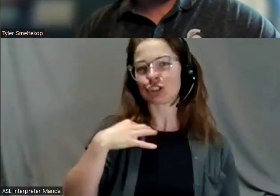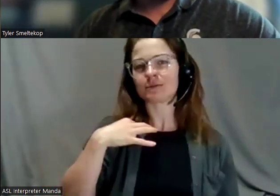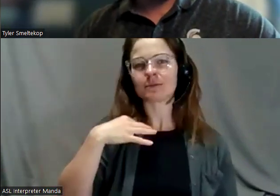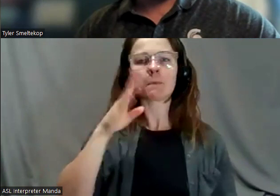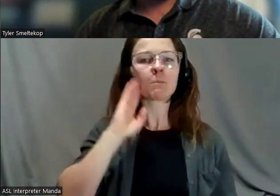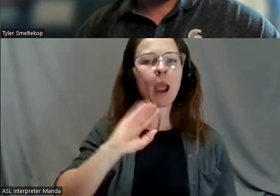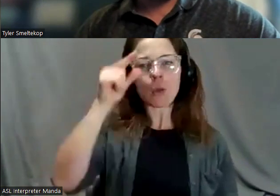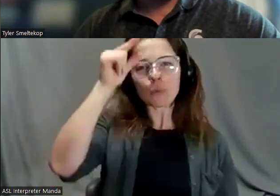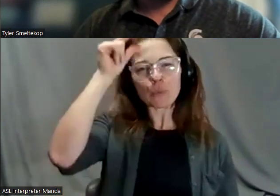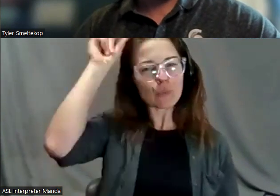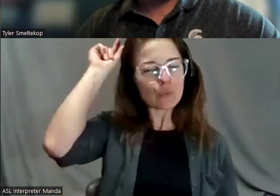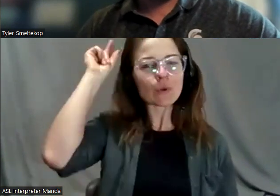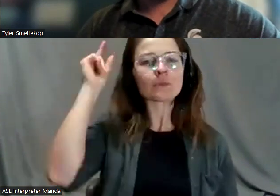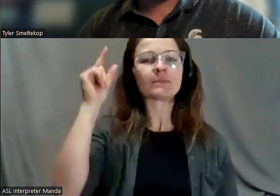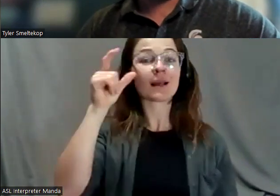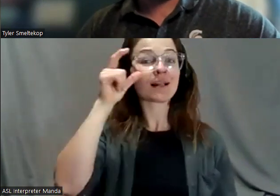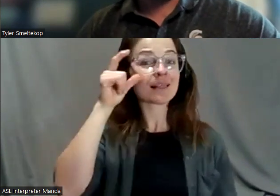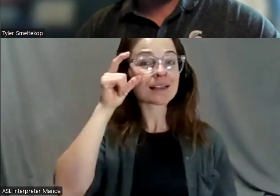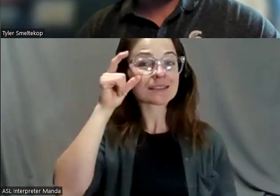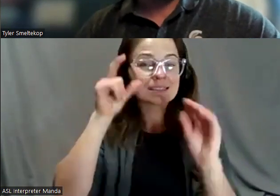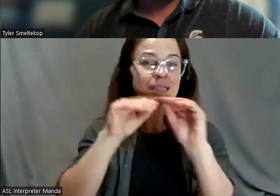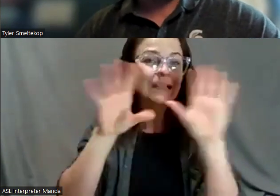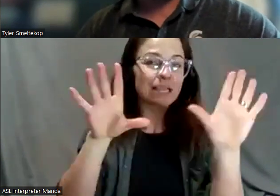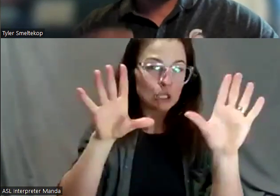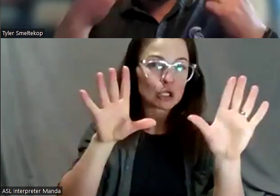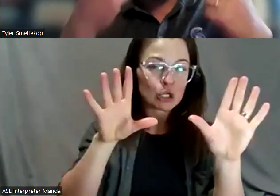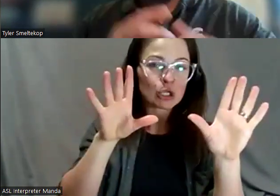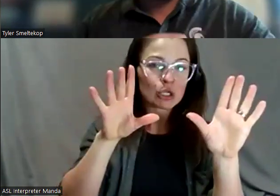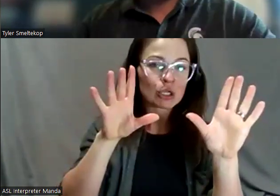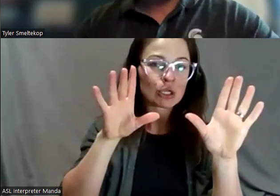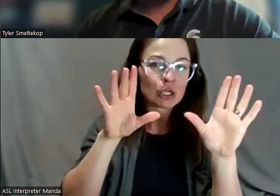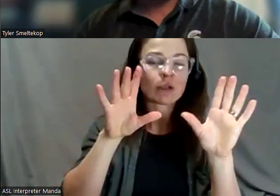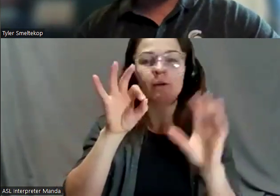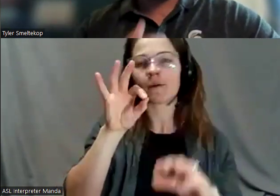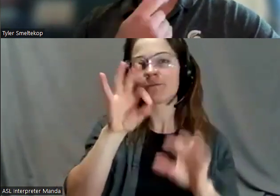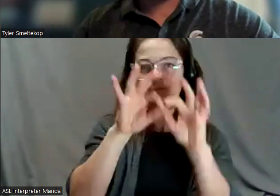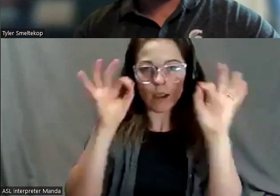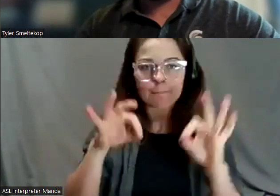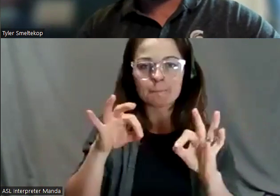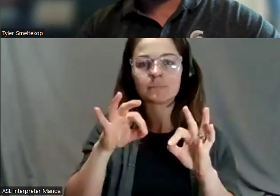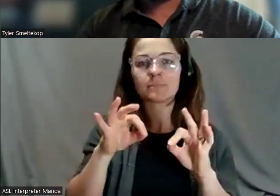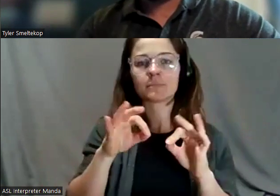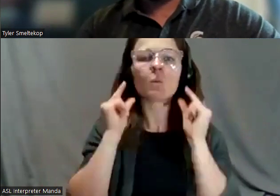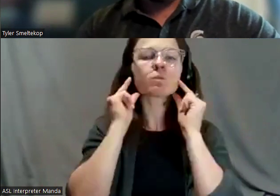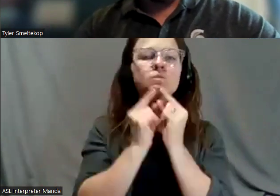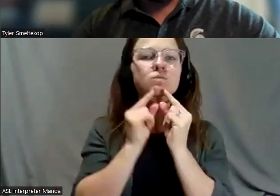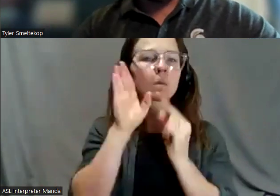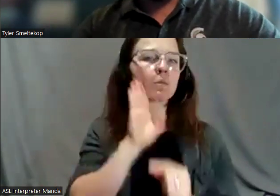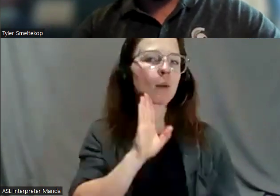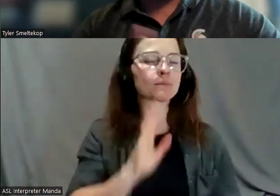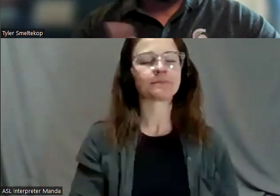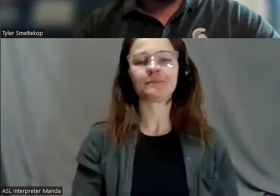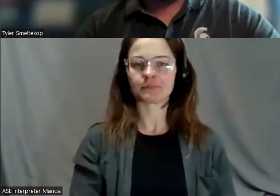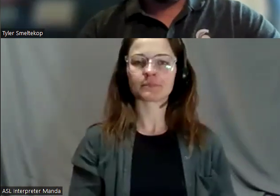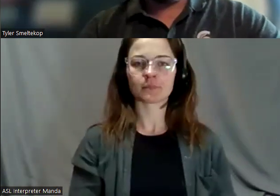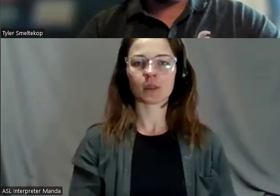hair. I'm wearing glasses that have clear lenses clear frame, and I have a short brown beard.